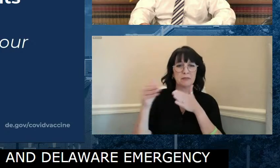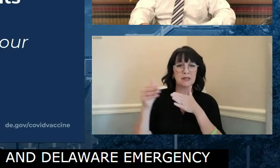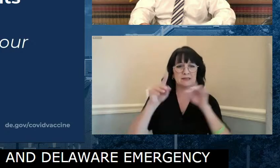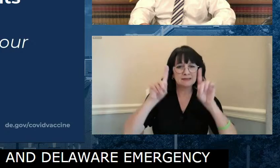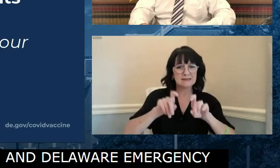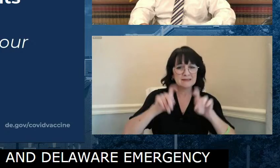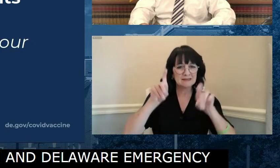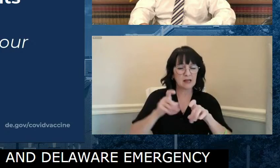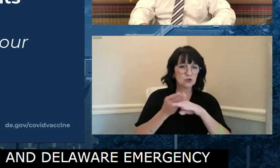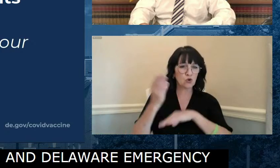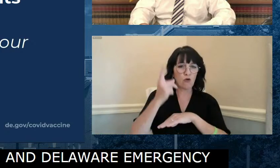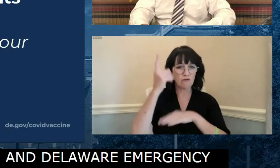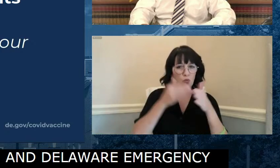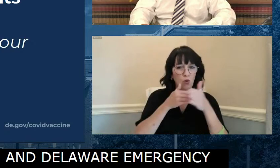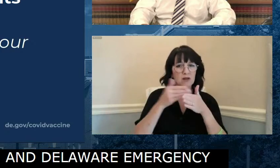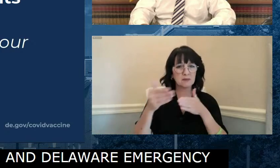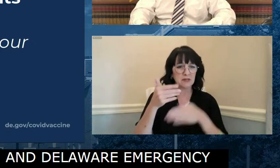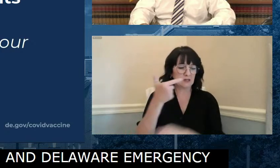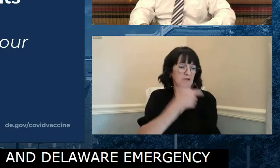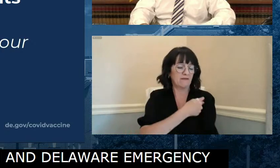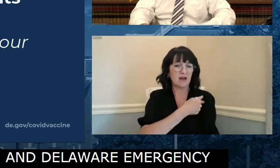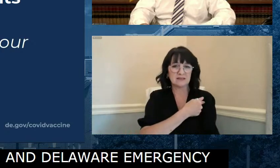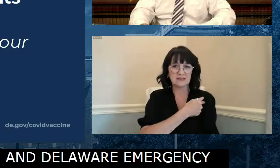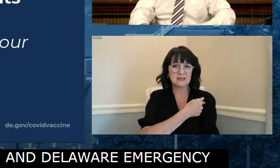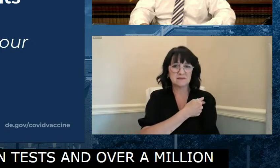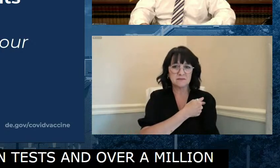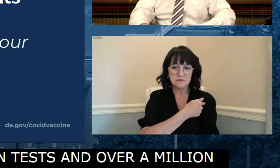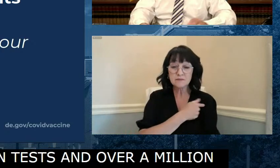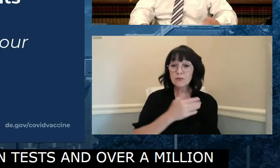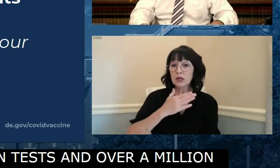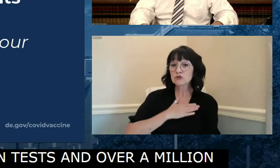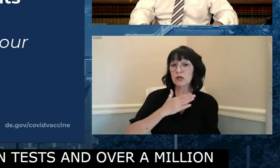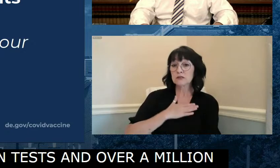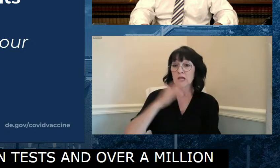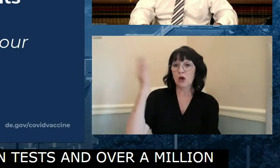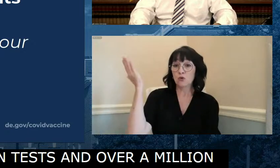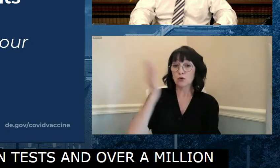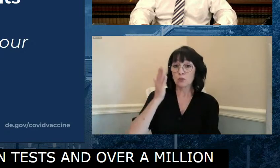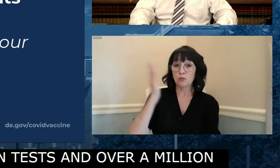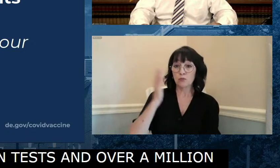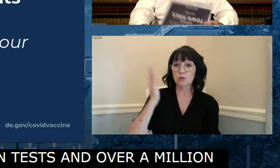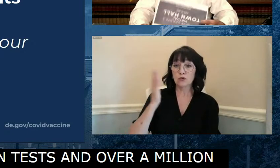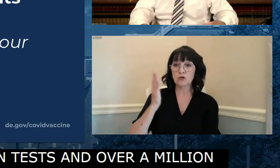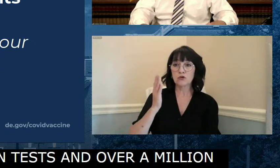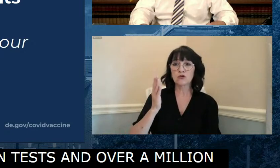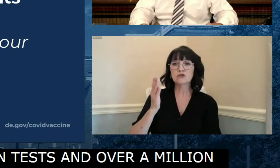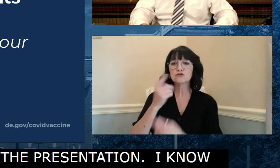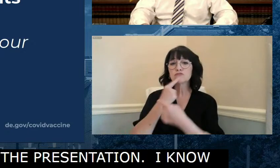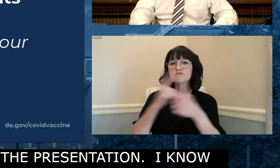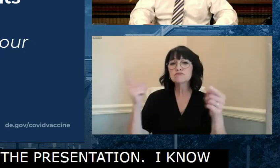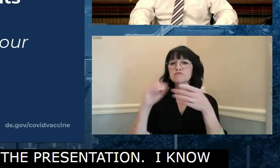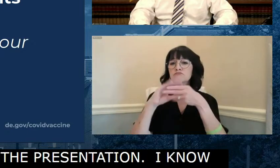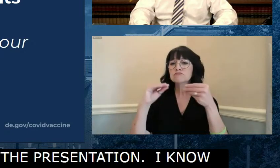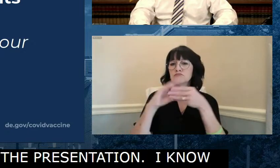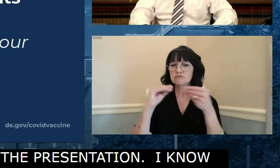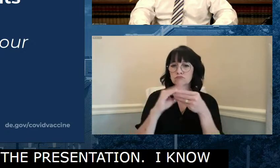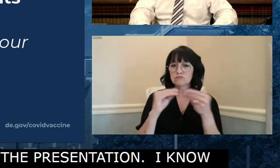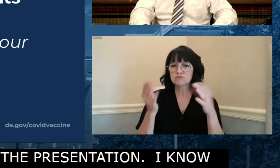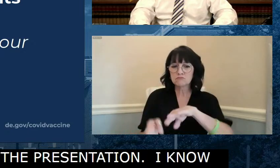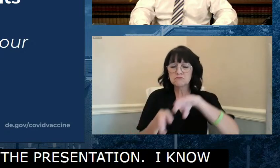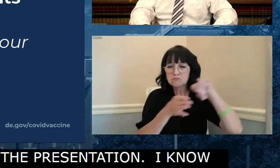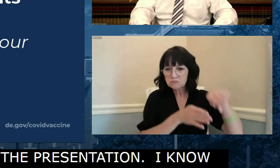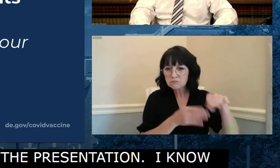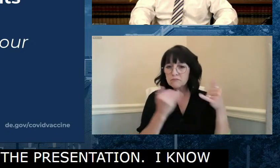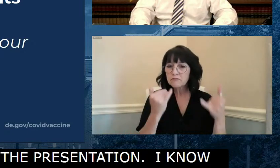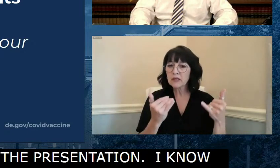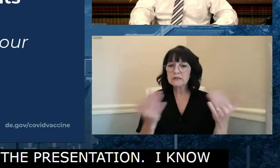vaccines. So that's it in terms of the presentation. I know this is a town hall meeting. We've got lots of questions from people who've